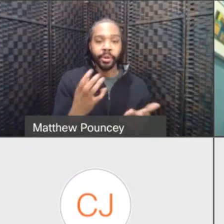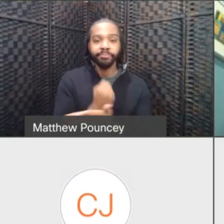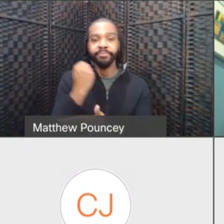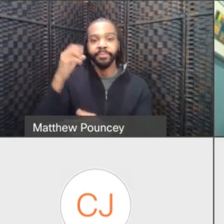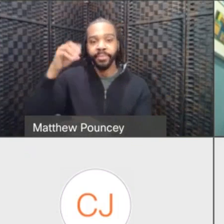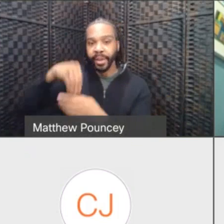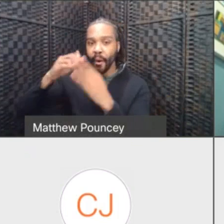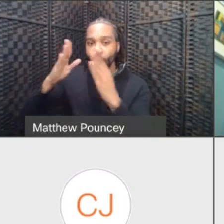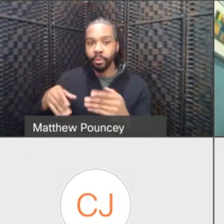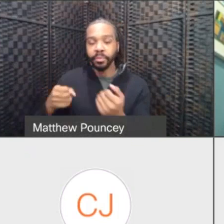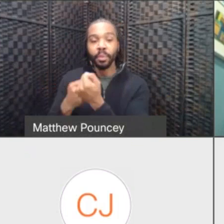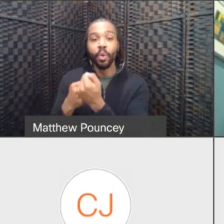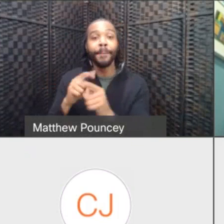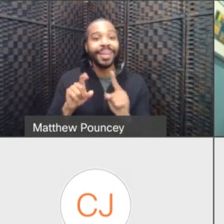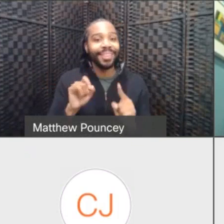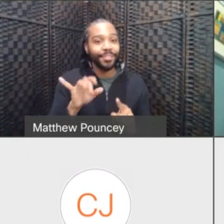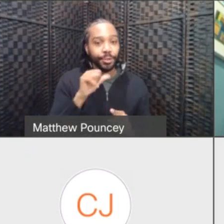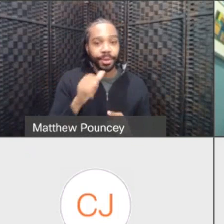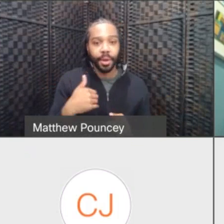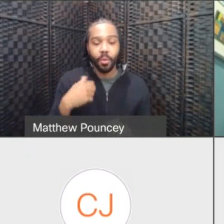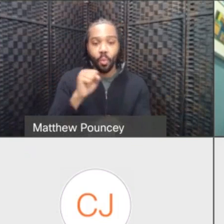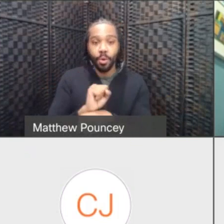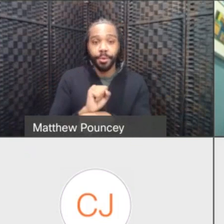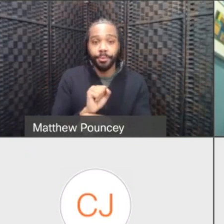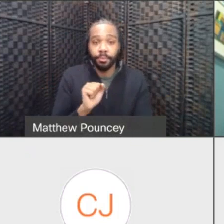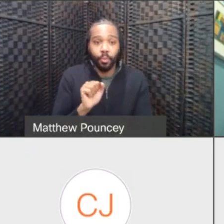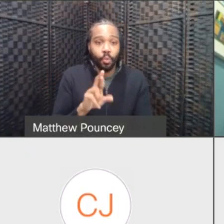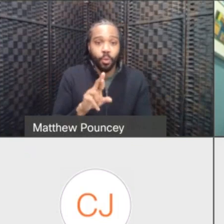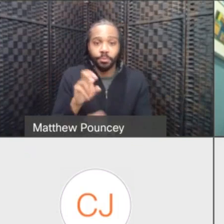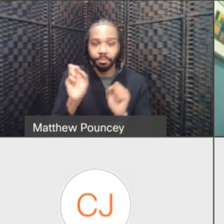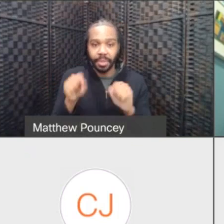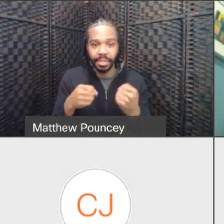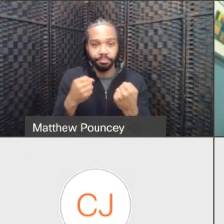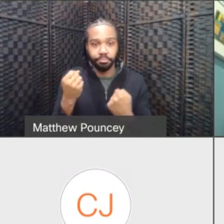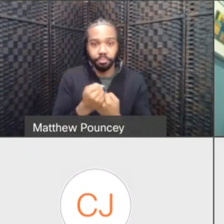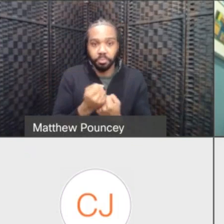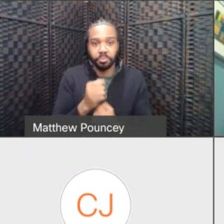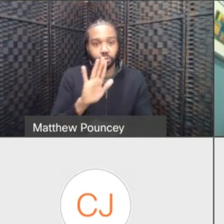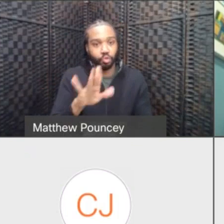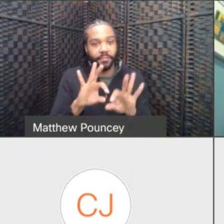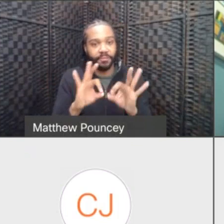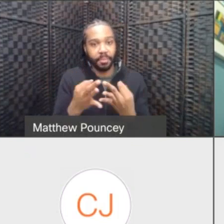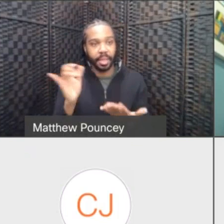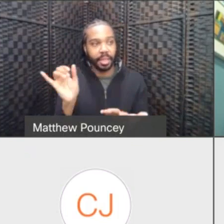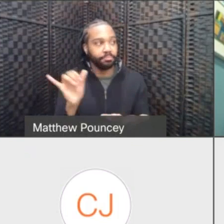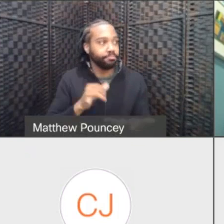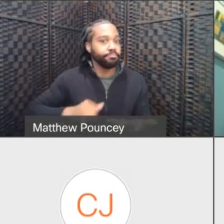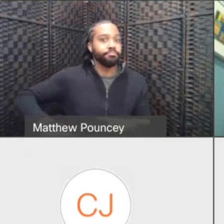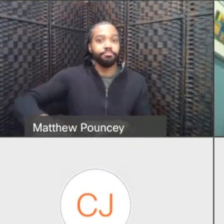not working or you are able to support your family member, as we all do,